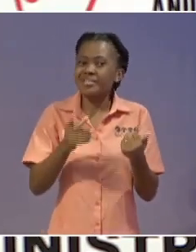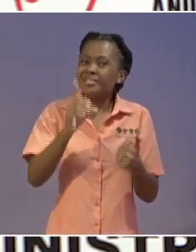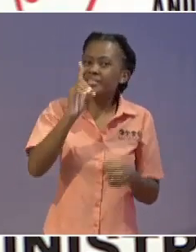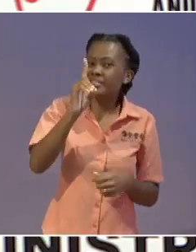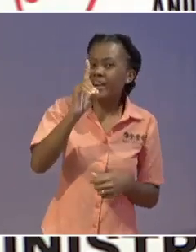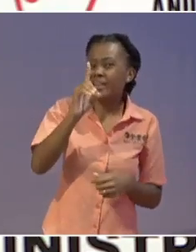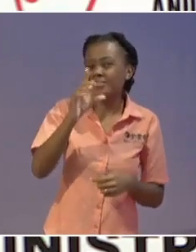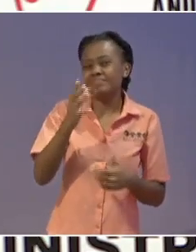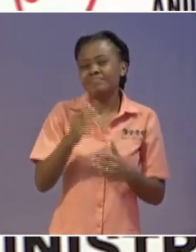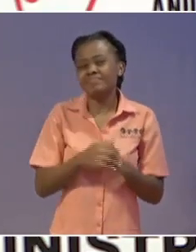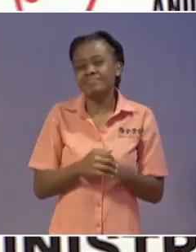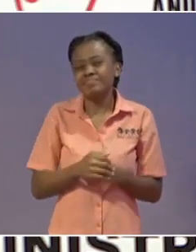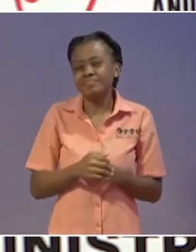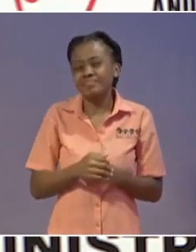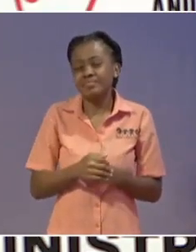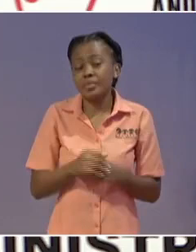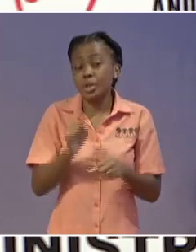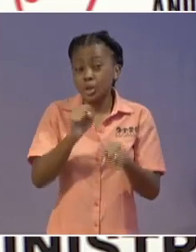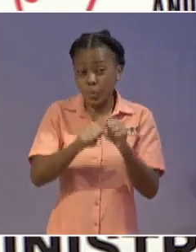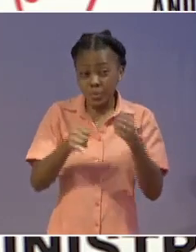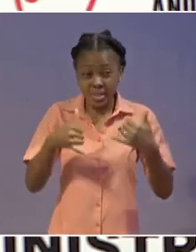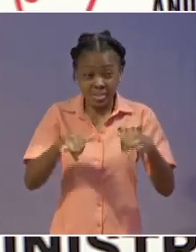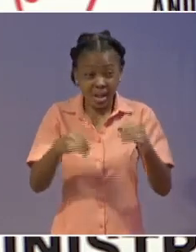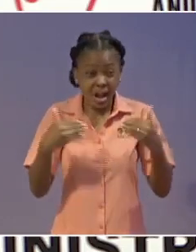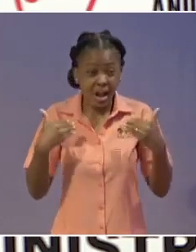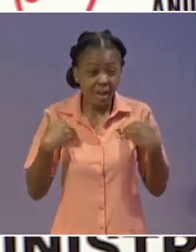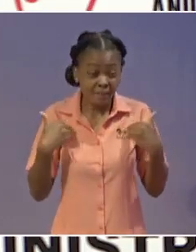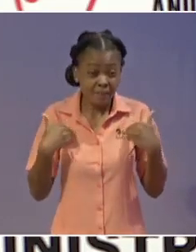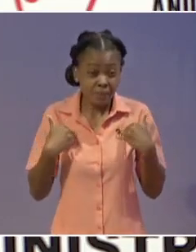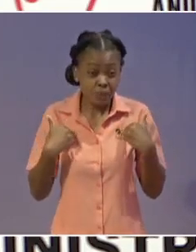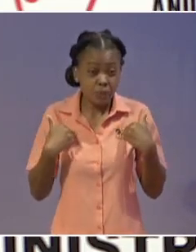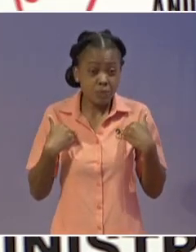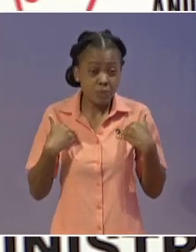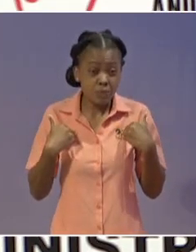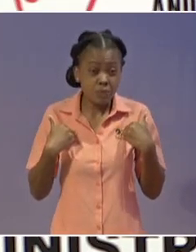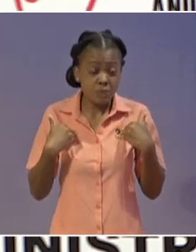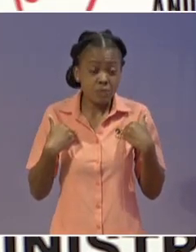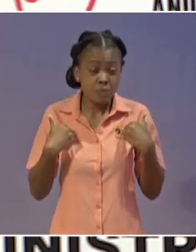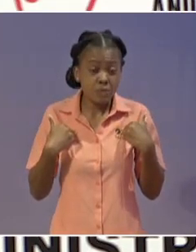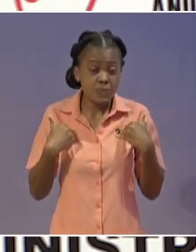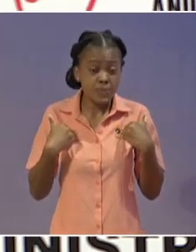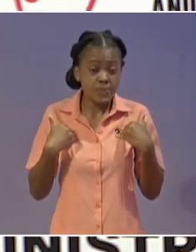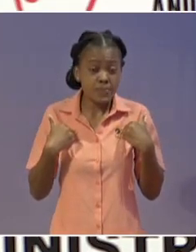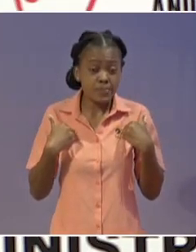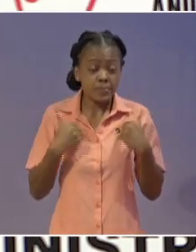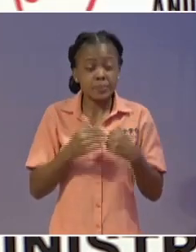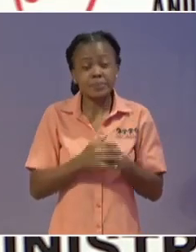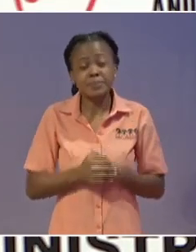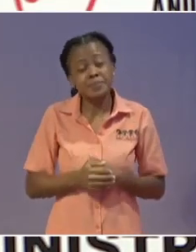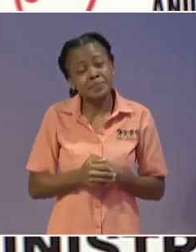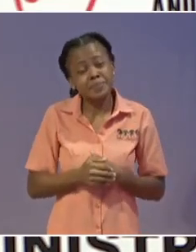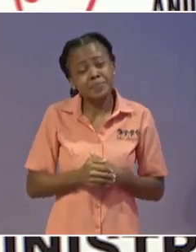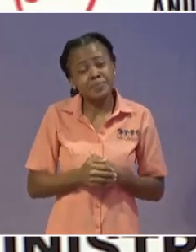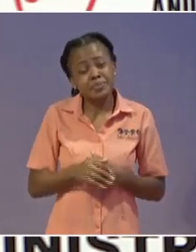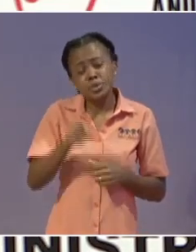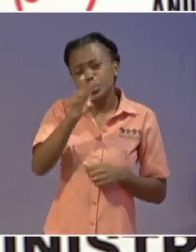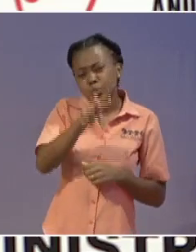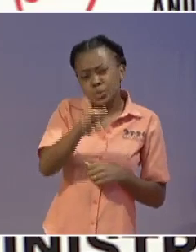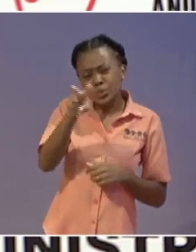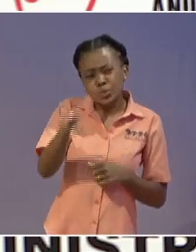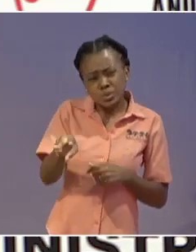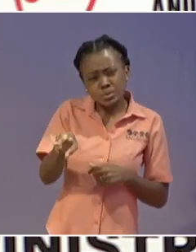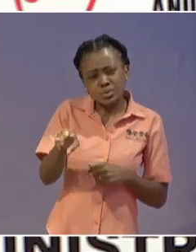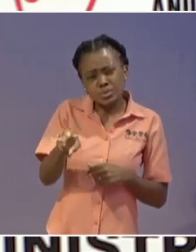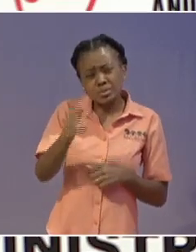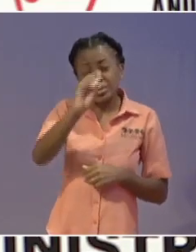have 17.24% of those over the last week would have been Omicron, and the rest of them would have been Delta. So we're still seeing